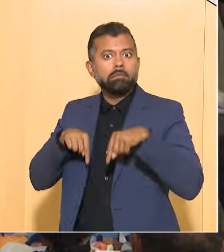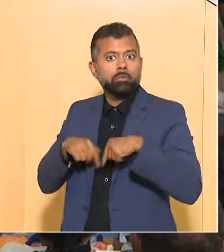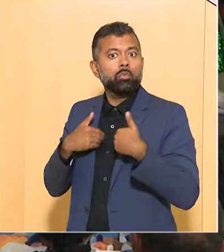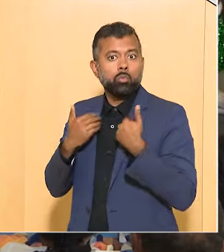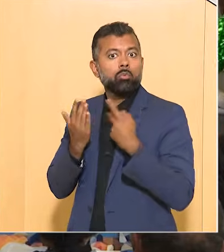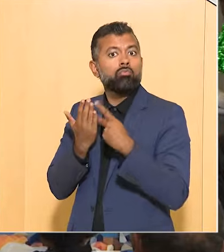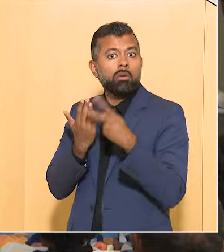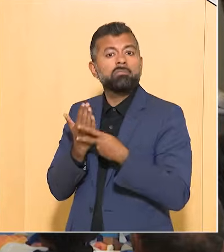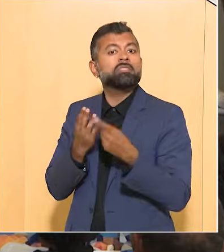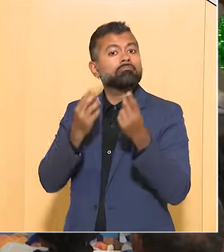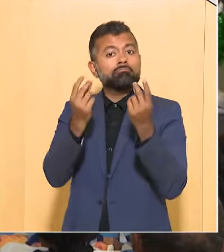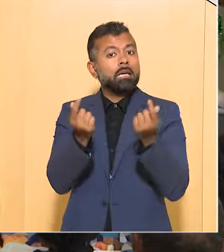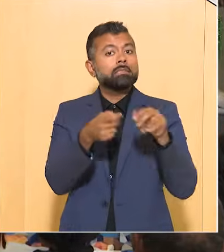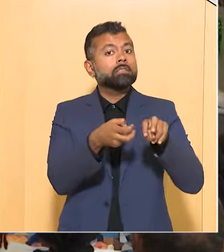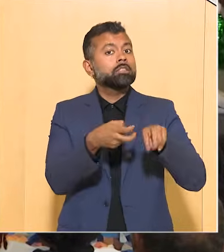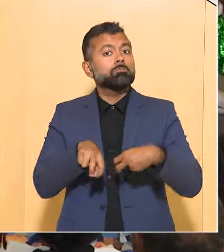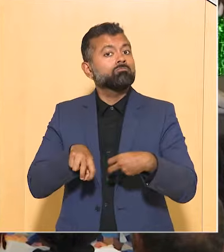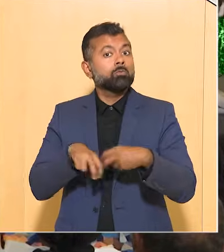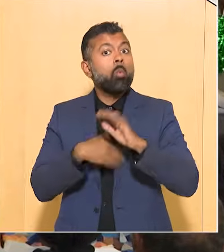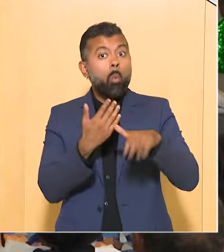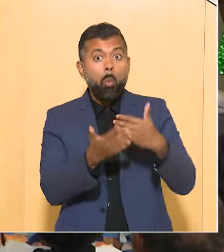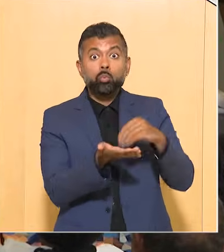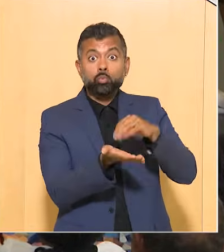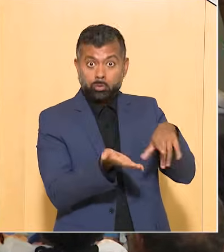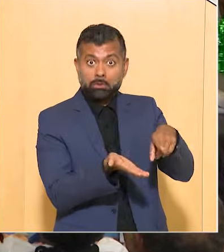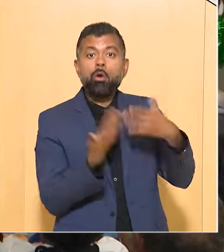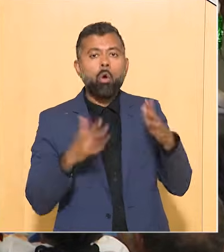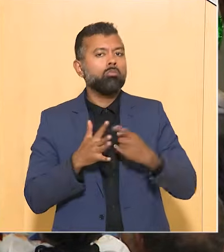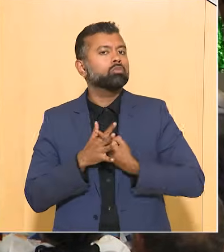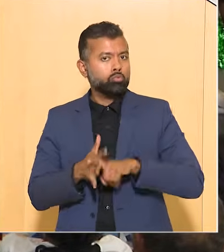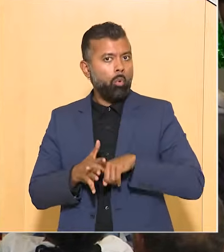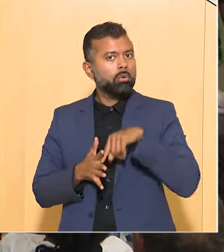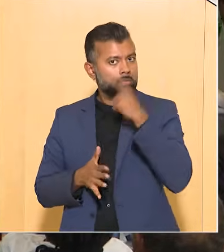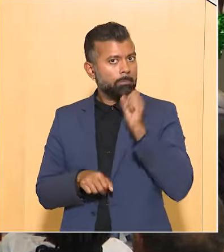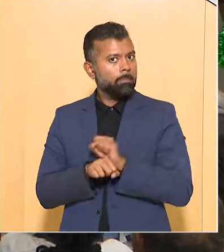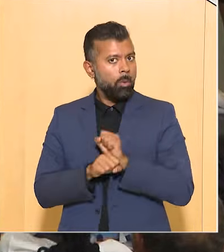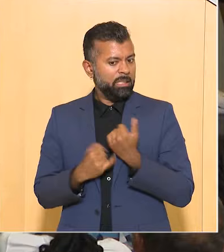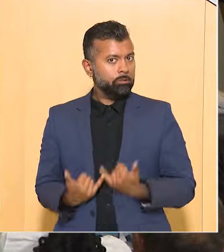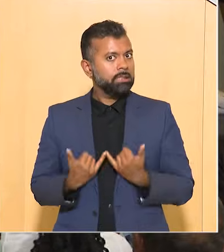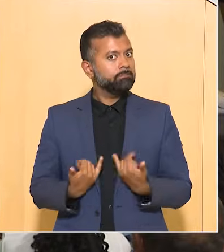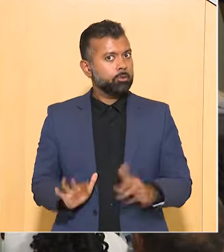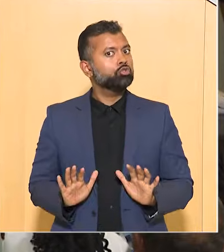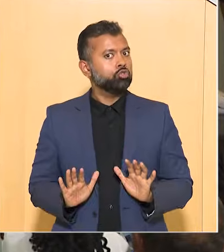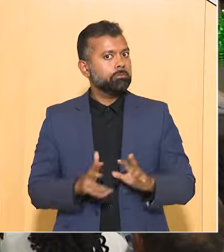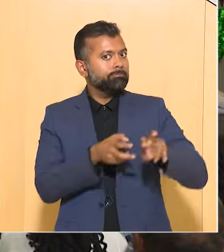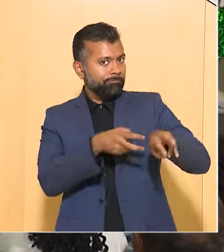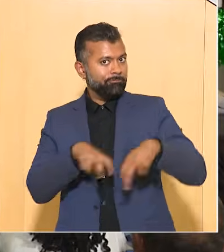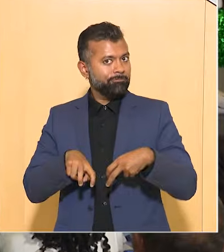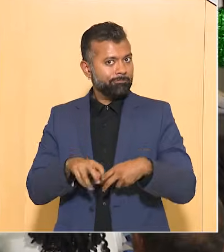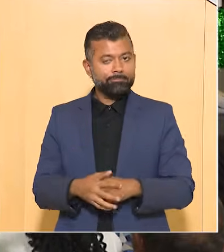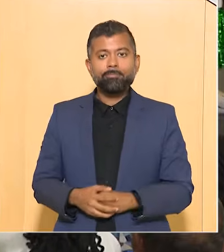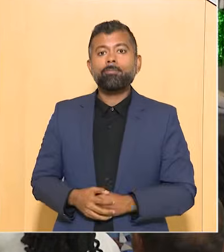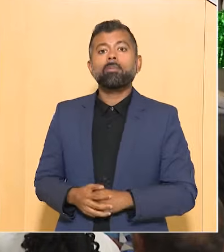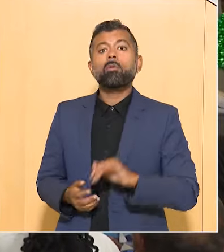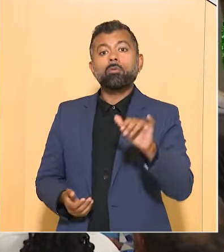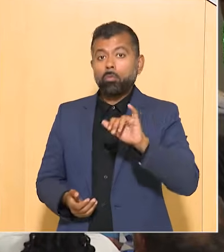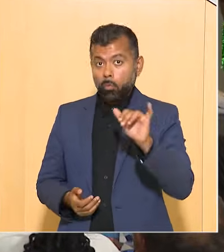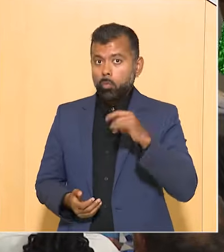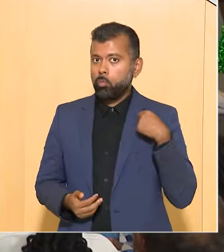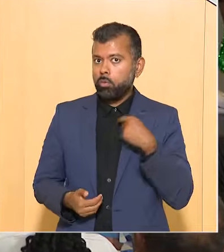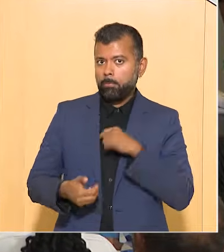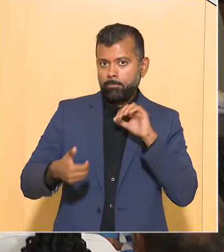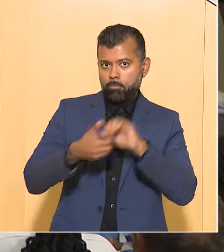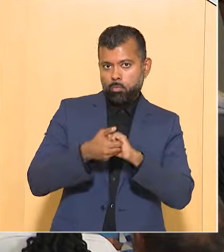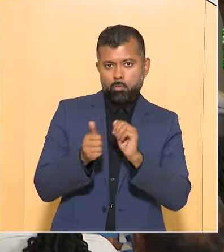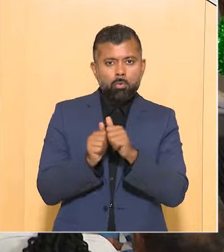job today. Additionally, we are coordinating with other government agencies to make sure as young people transition out that